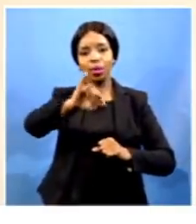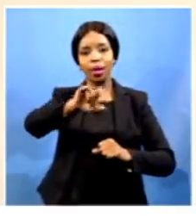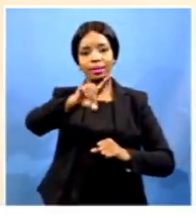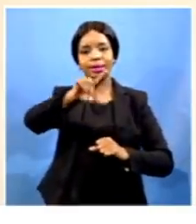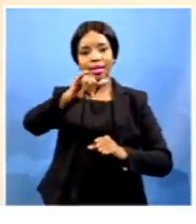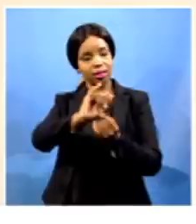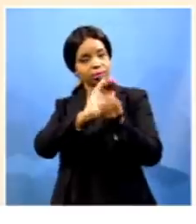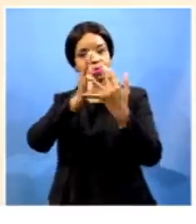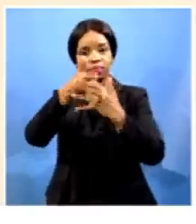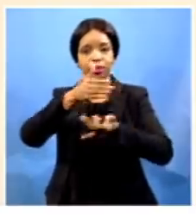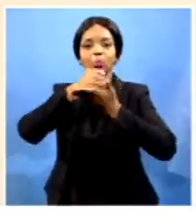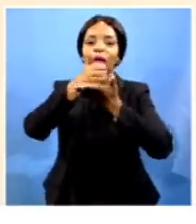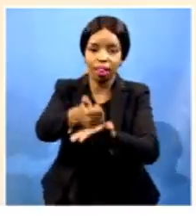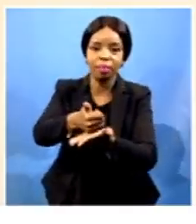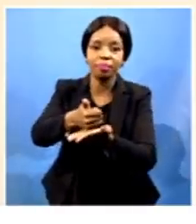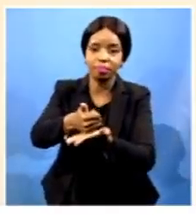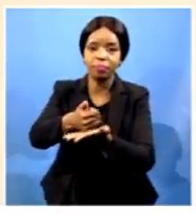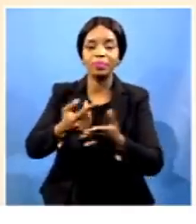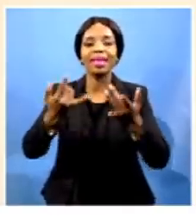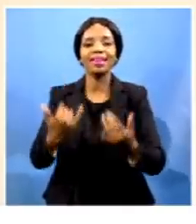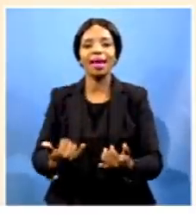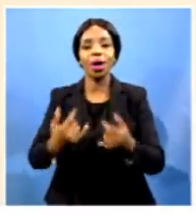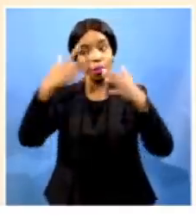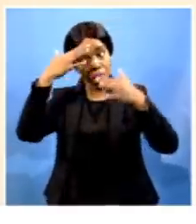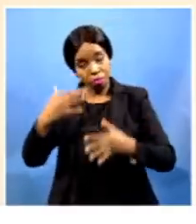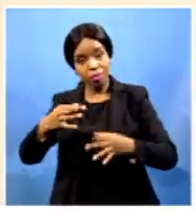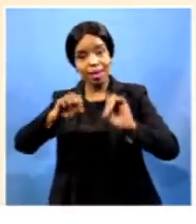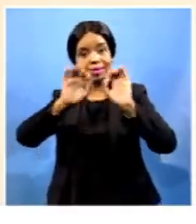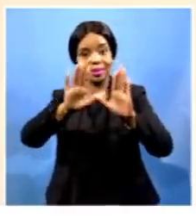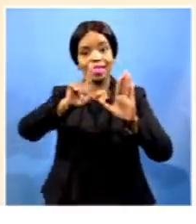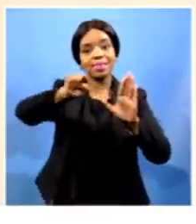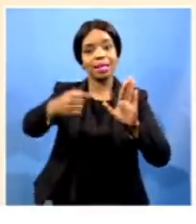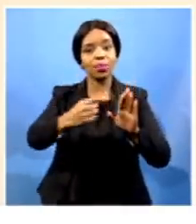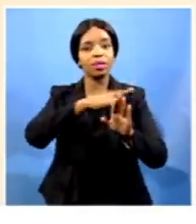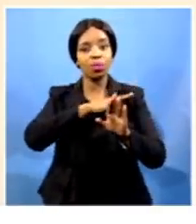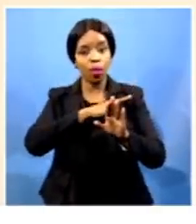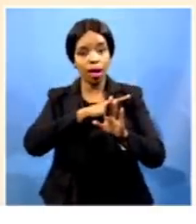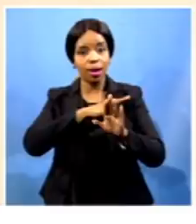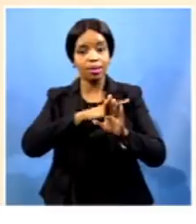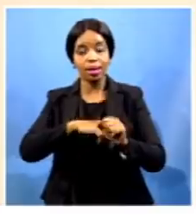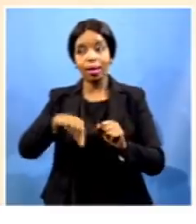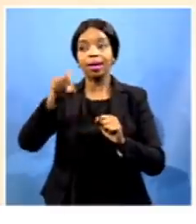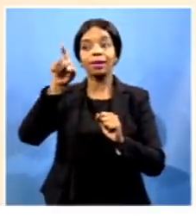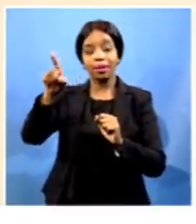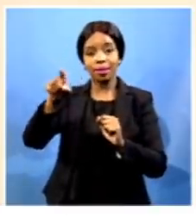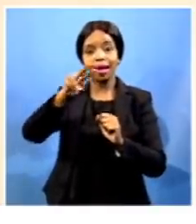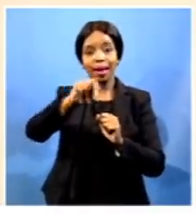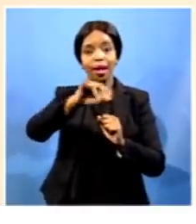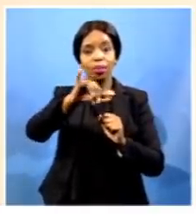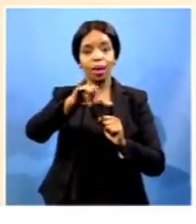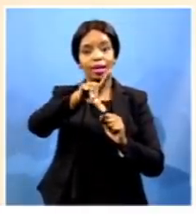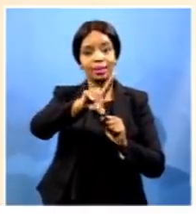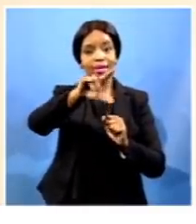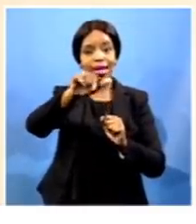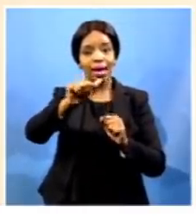Yeah. Now, the reason why we're capping it at 10,000 rands is that NYDA has actually put forward a seed fund for this initiative,